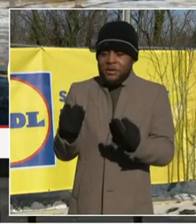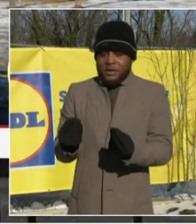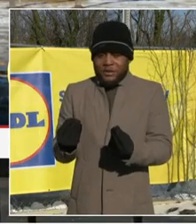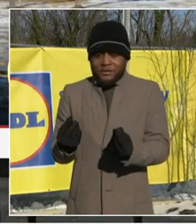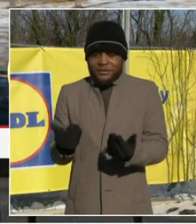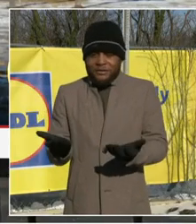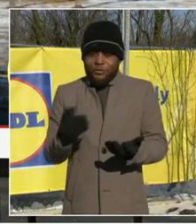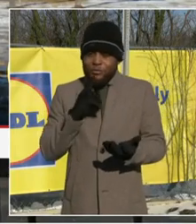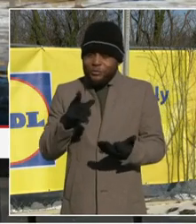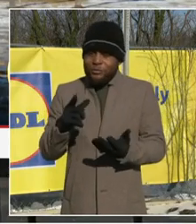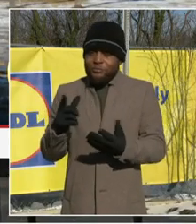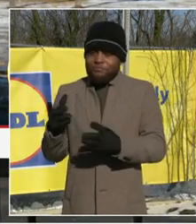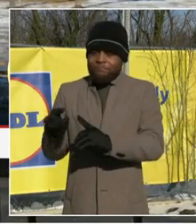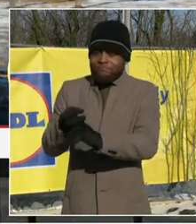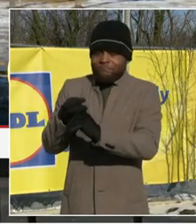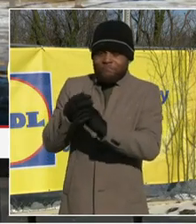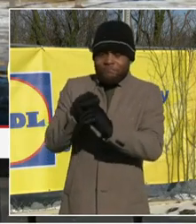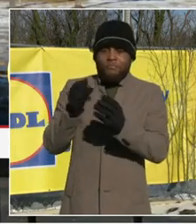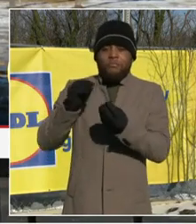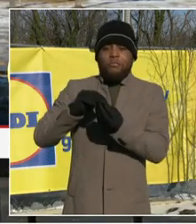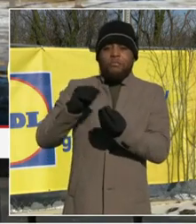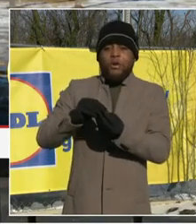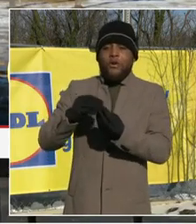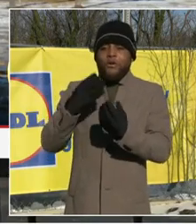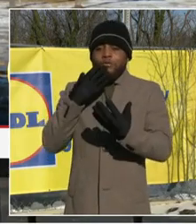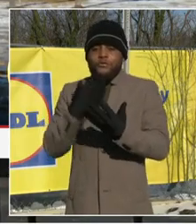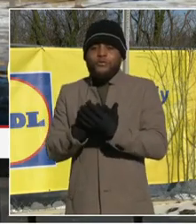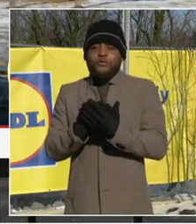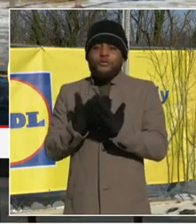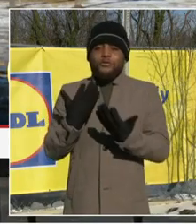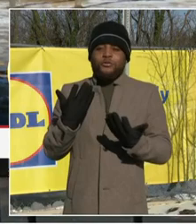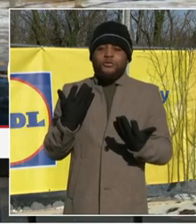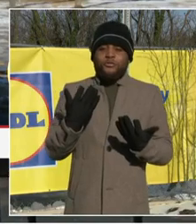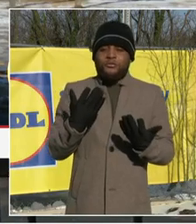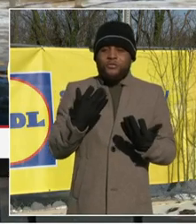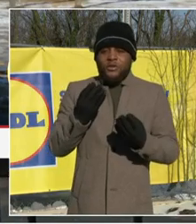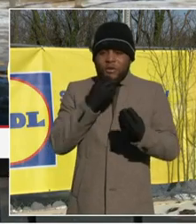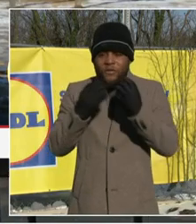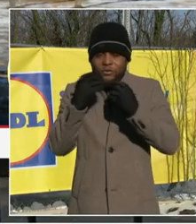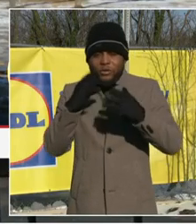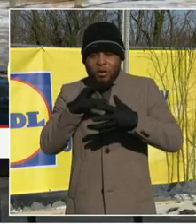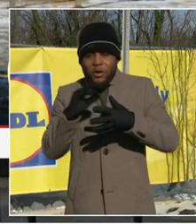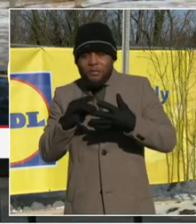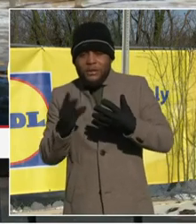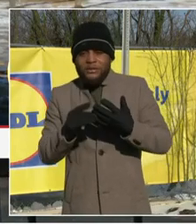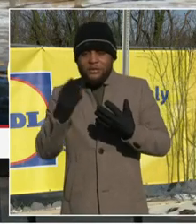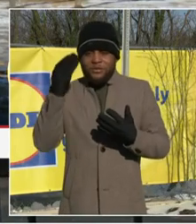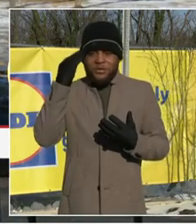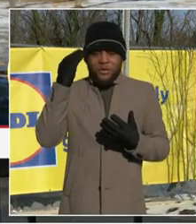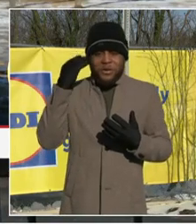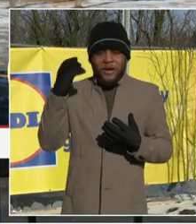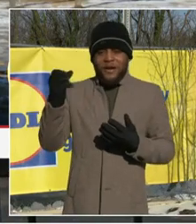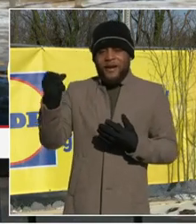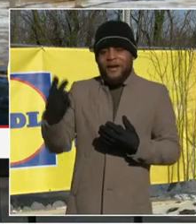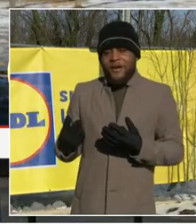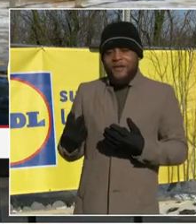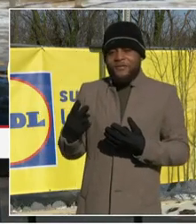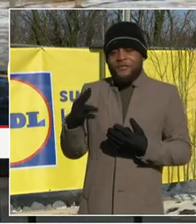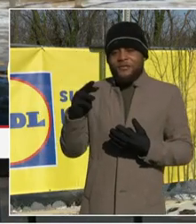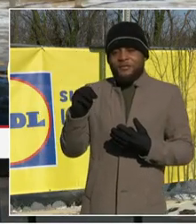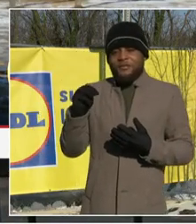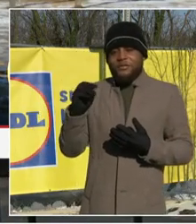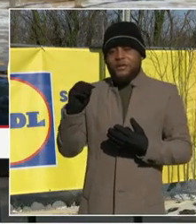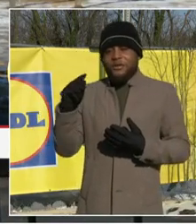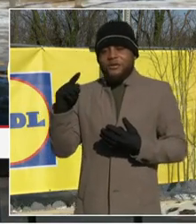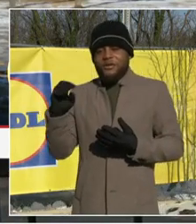grocers, to bring more good food options like Half Smoke and the Roaming Rooster, who are signed up to be right here